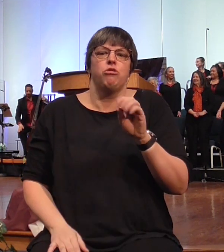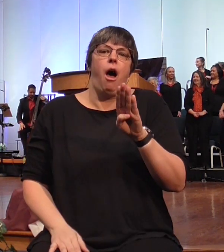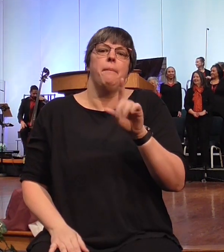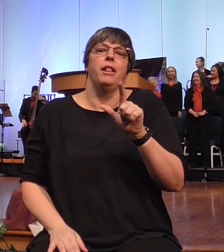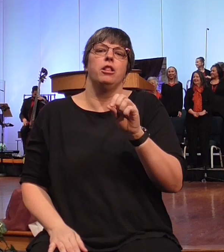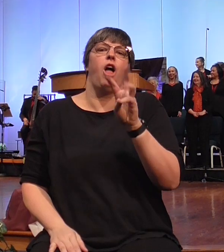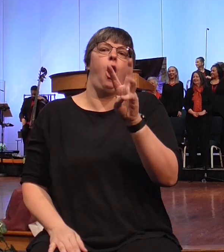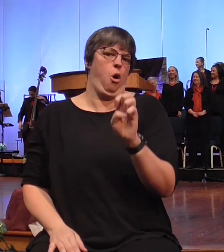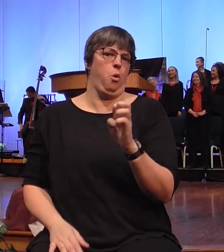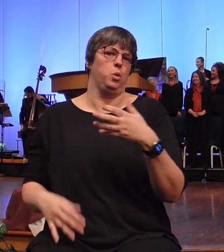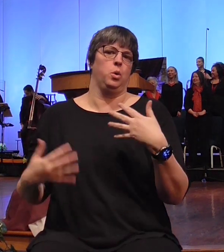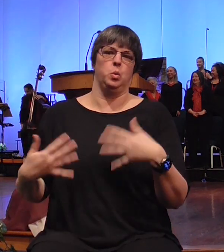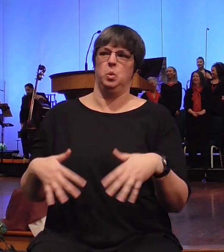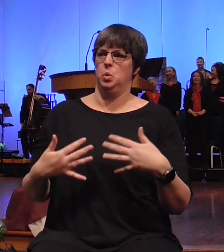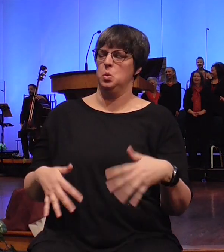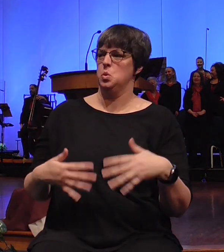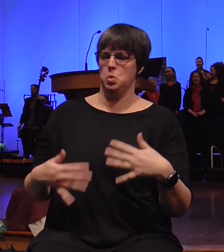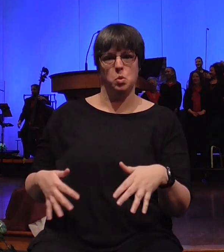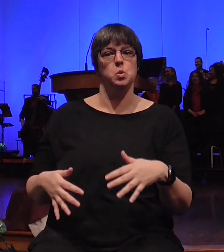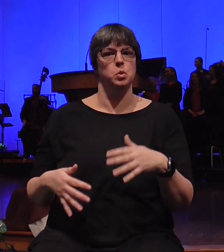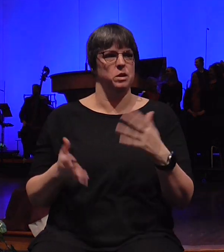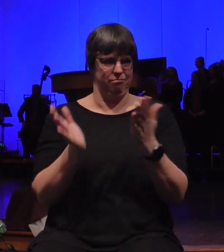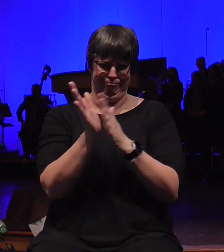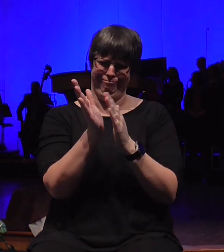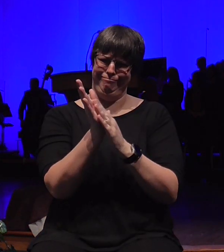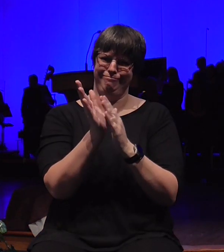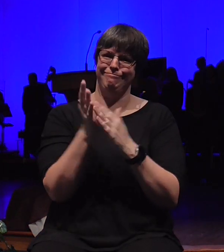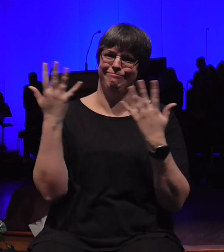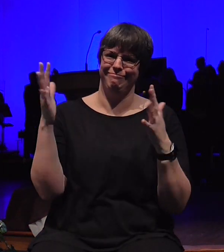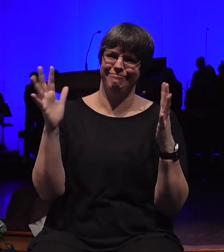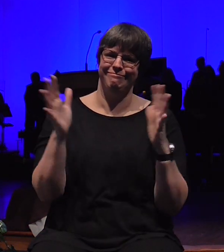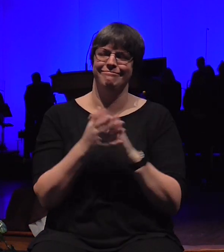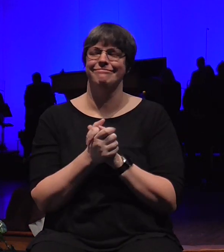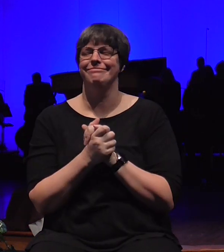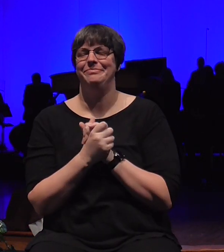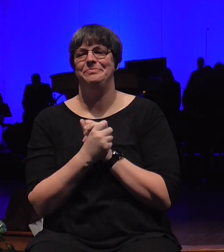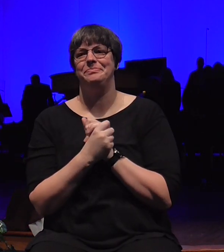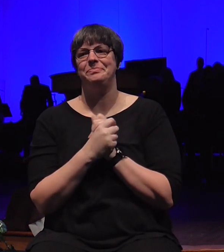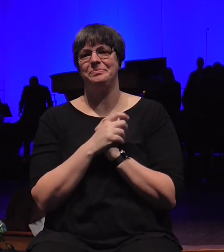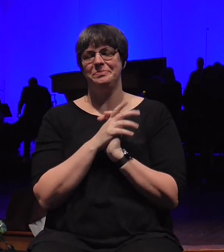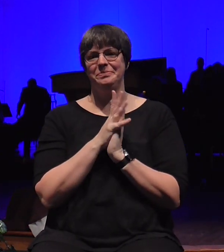Lowe. Let's acknowledge them again. Love it, love it, love it.